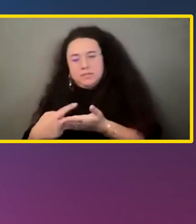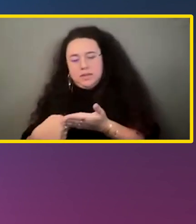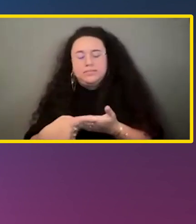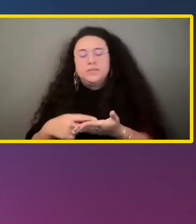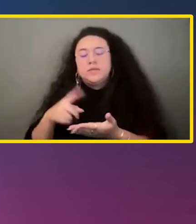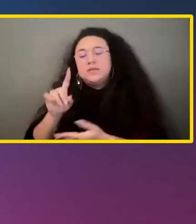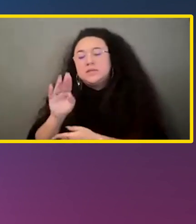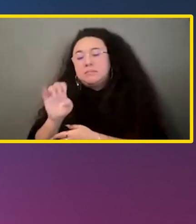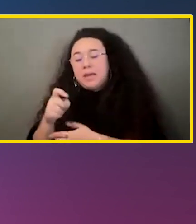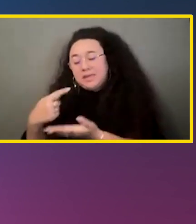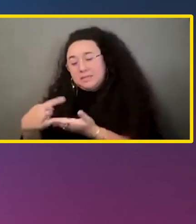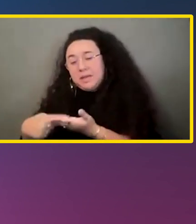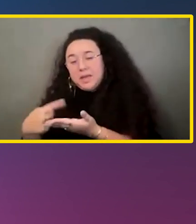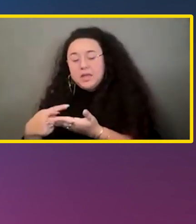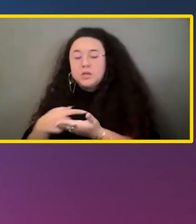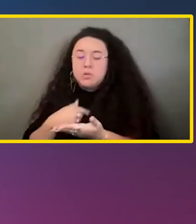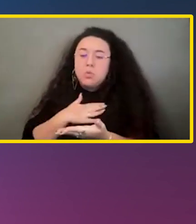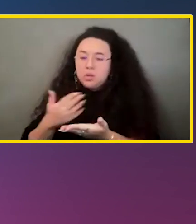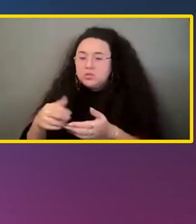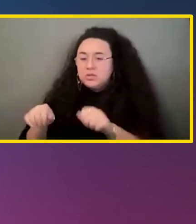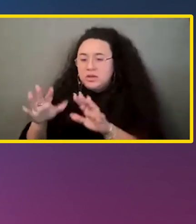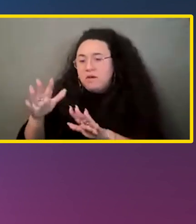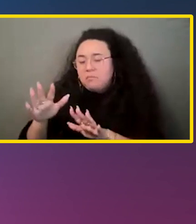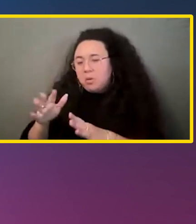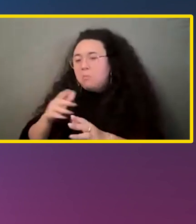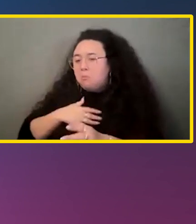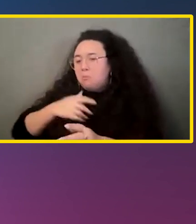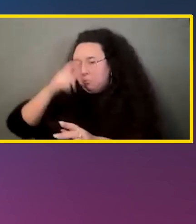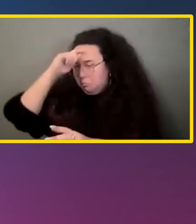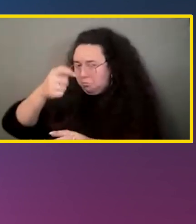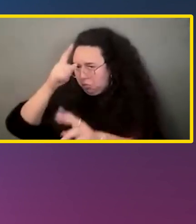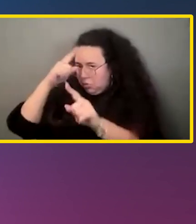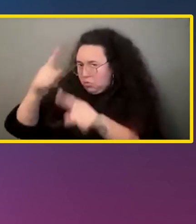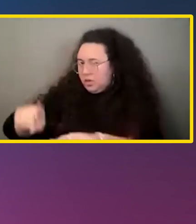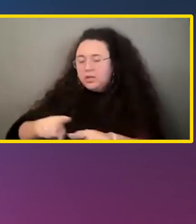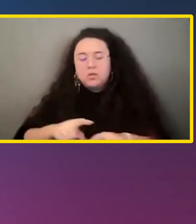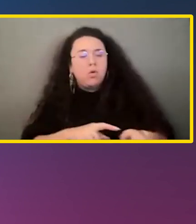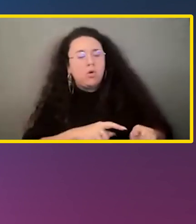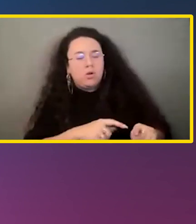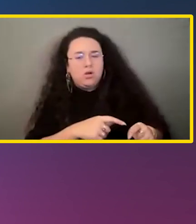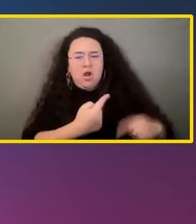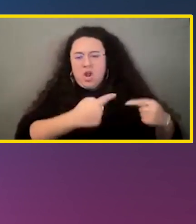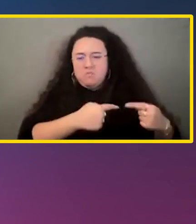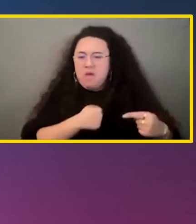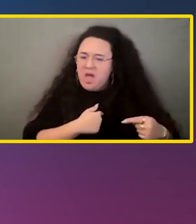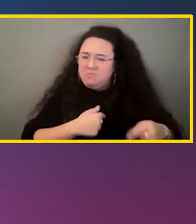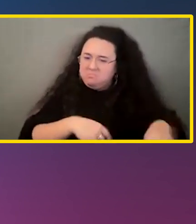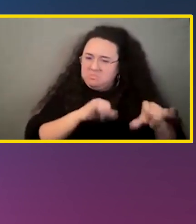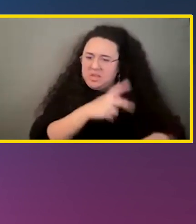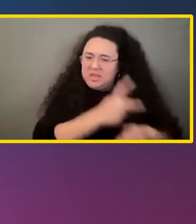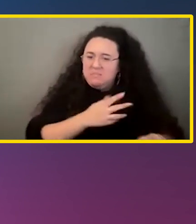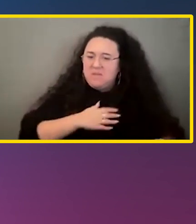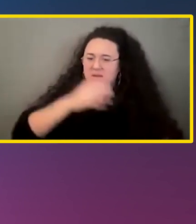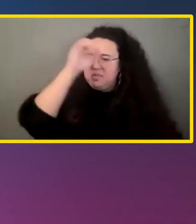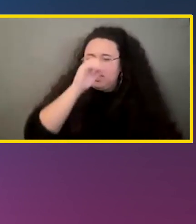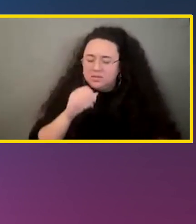to stay strong to my version of what I came in with. I'm prepared to leave with. Is there